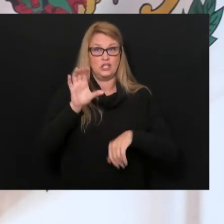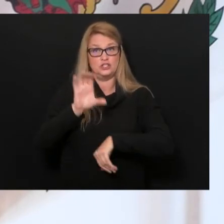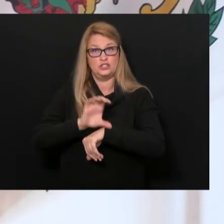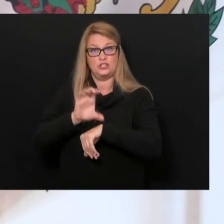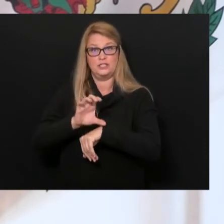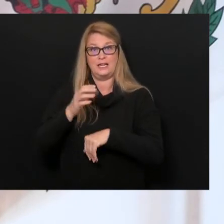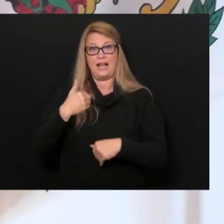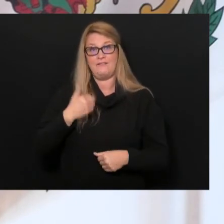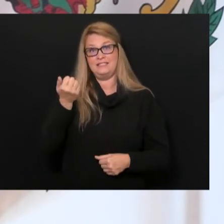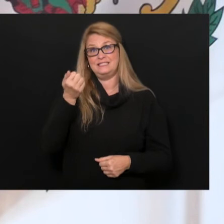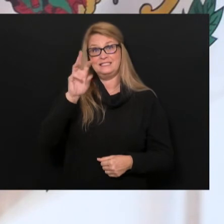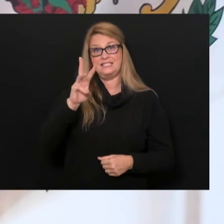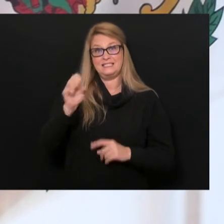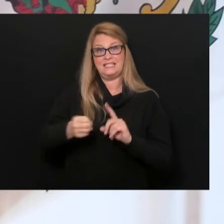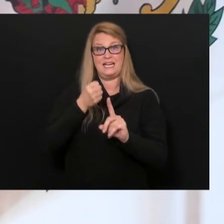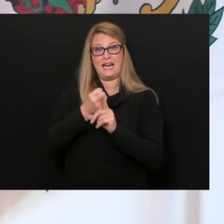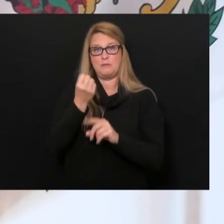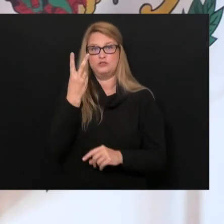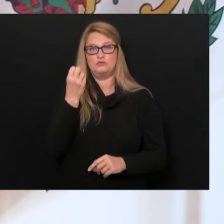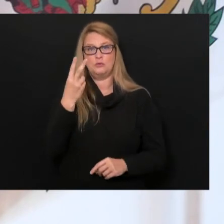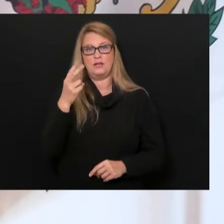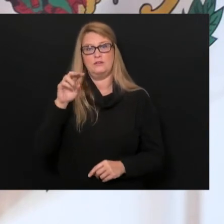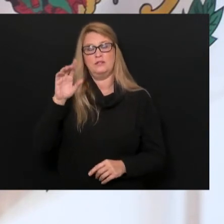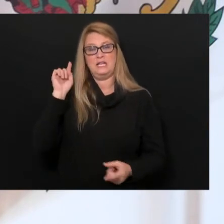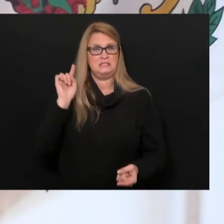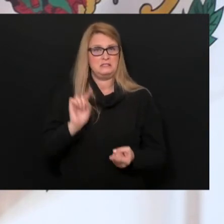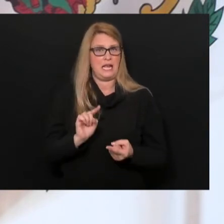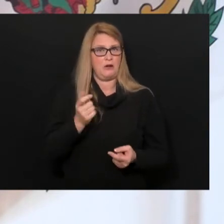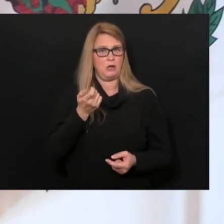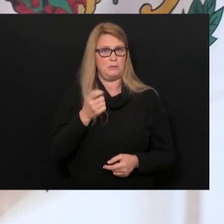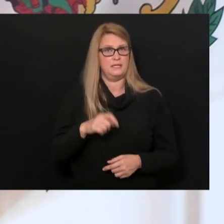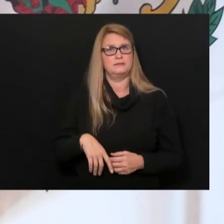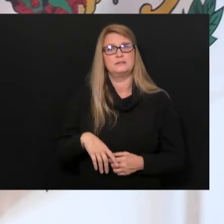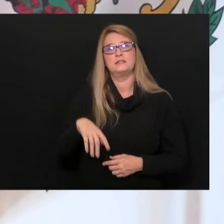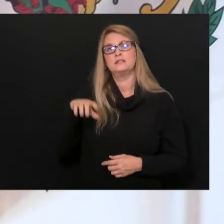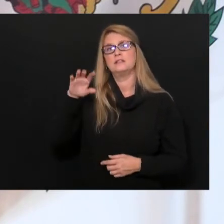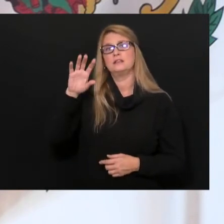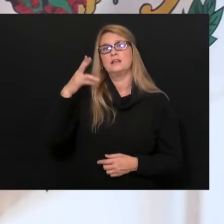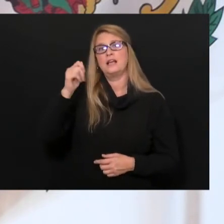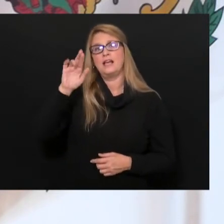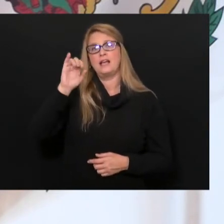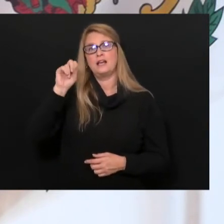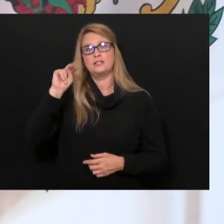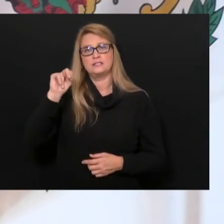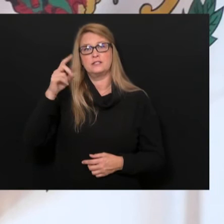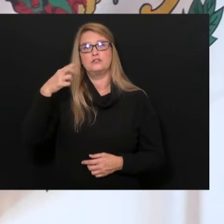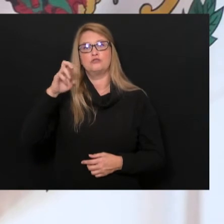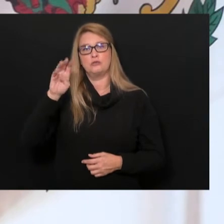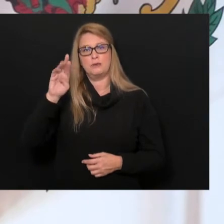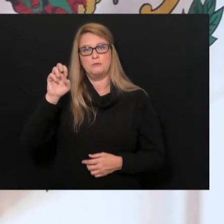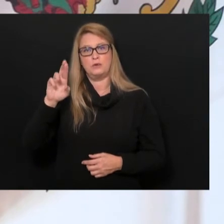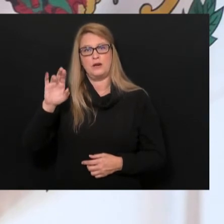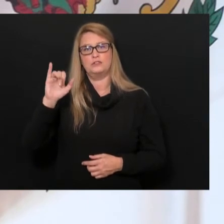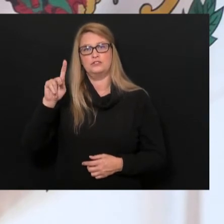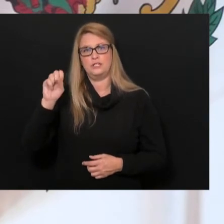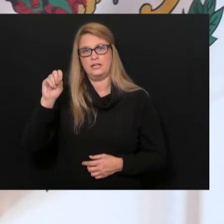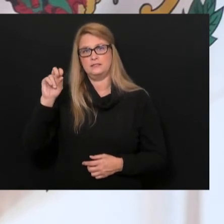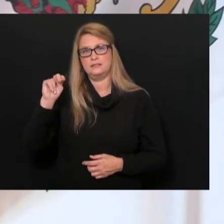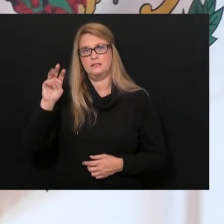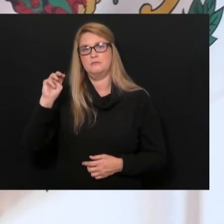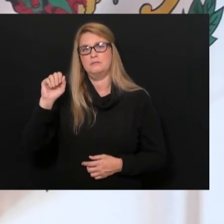have 16 outbreaks in 12 counties. That's down a little bit. But those counties are Harrison, Greenbrier, Jackson,